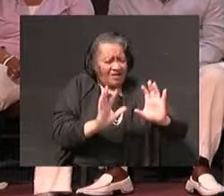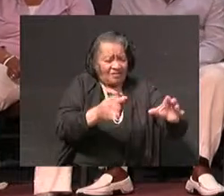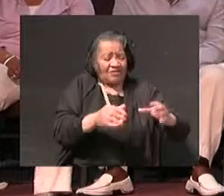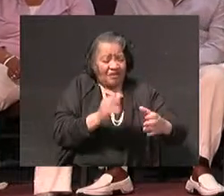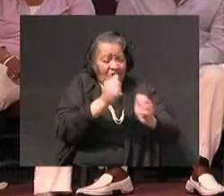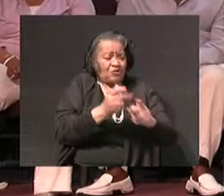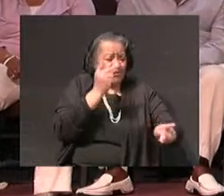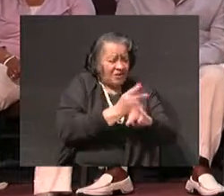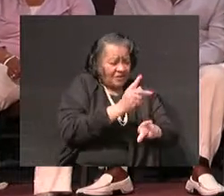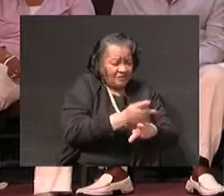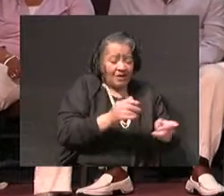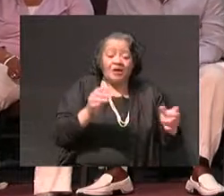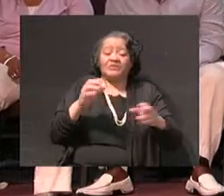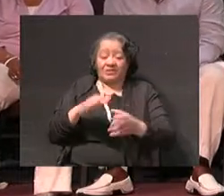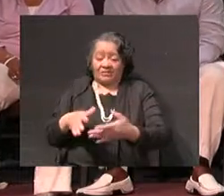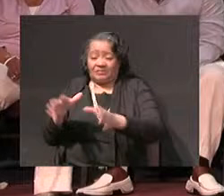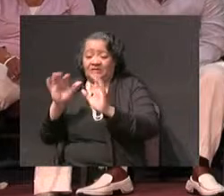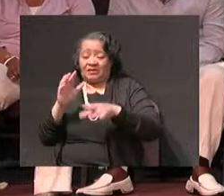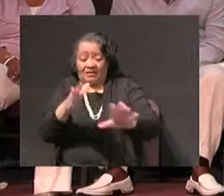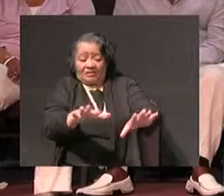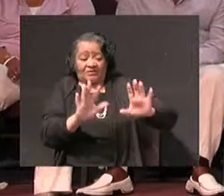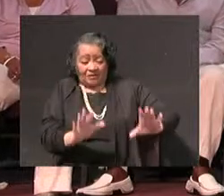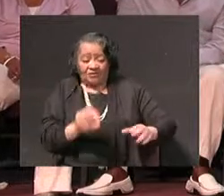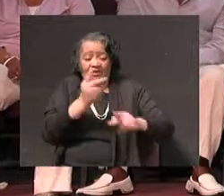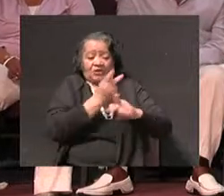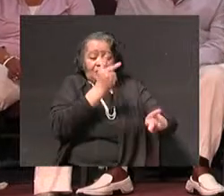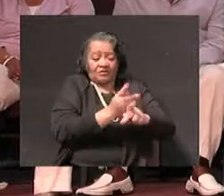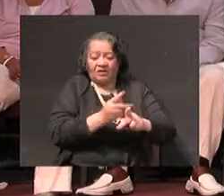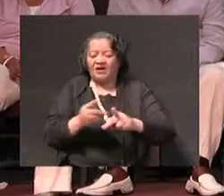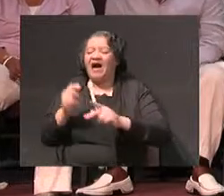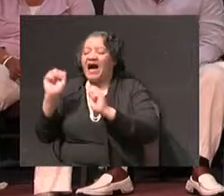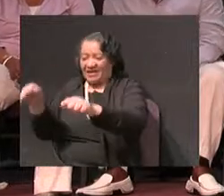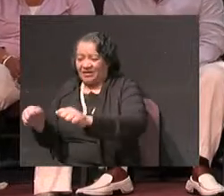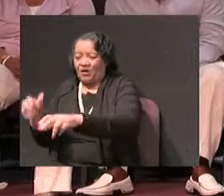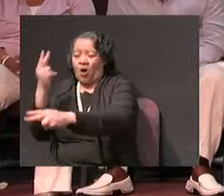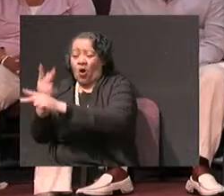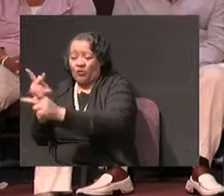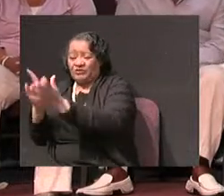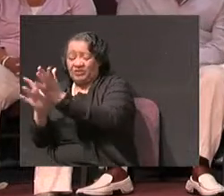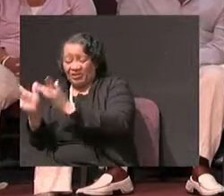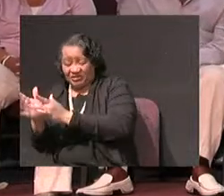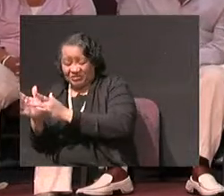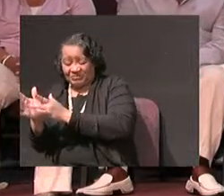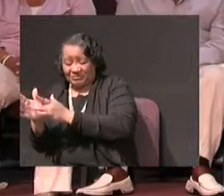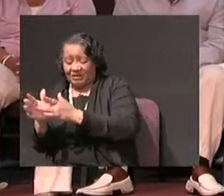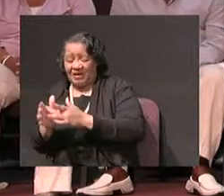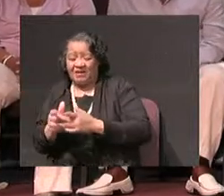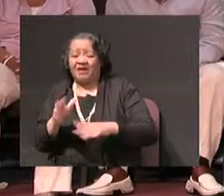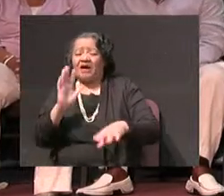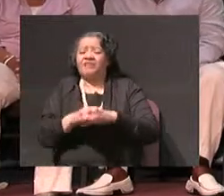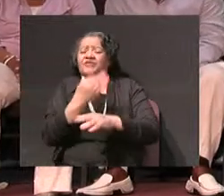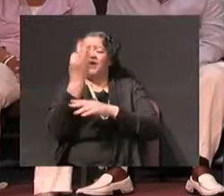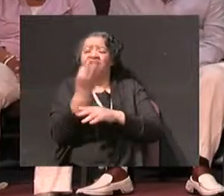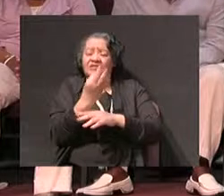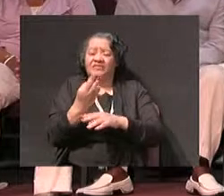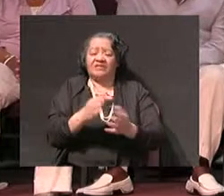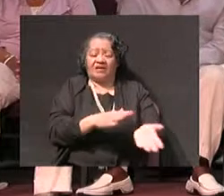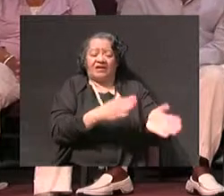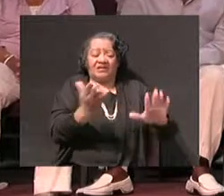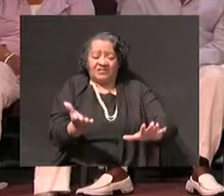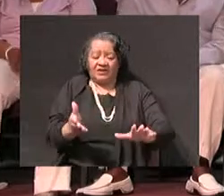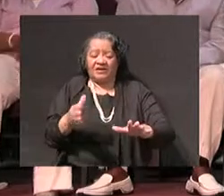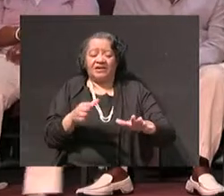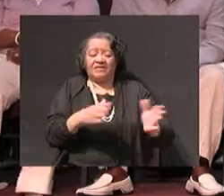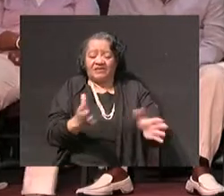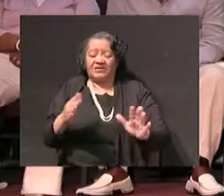I can get him. Death said, grave, can you hold him? I can hold him. So on Friday, death and grave got together